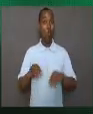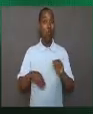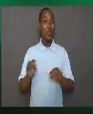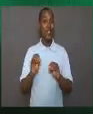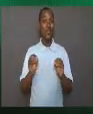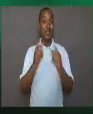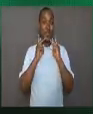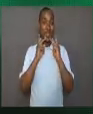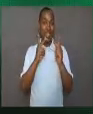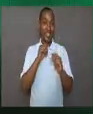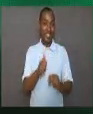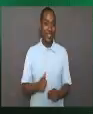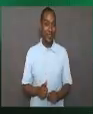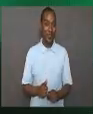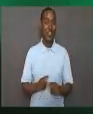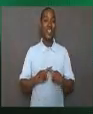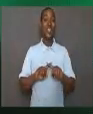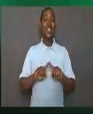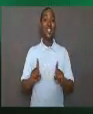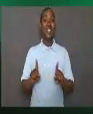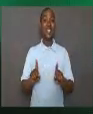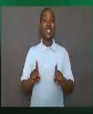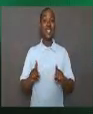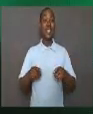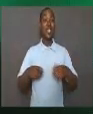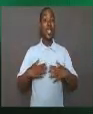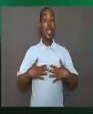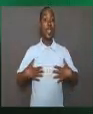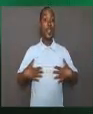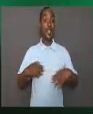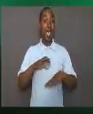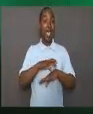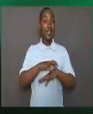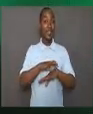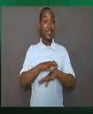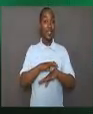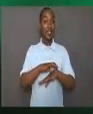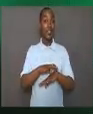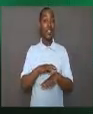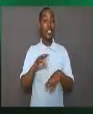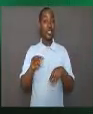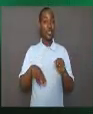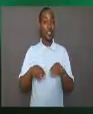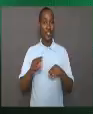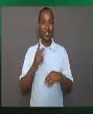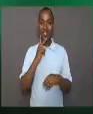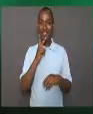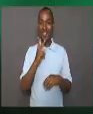However, the movements of the rib cage can be seen and